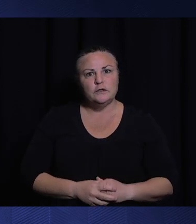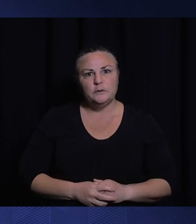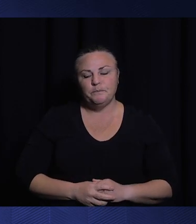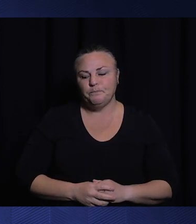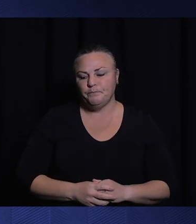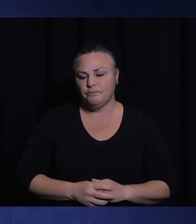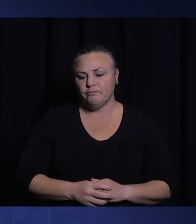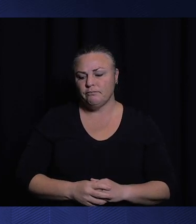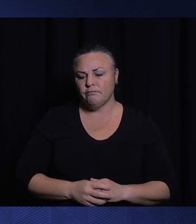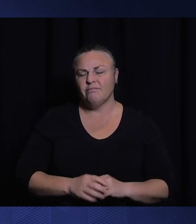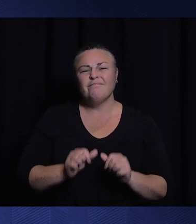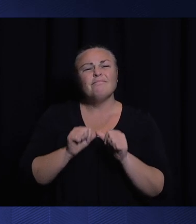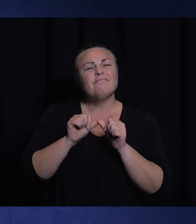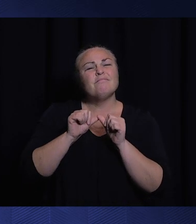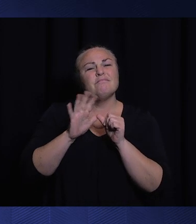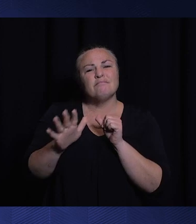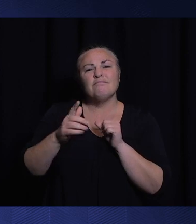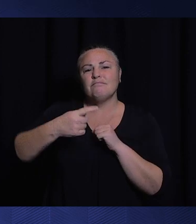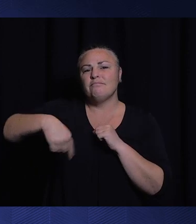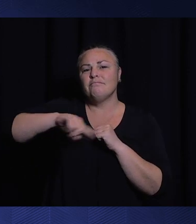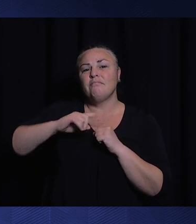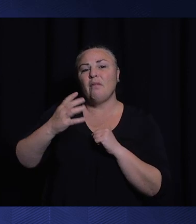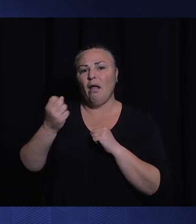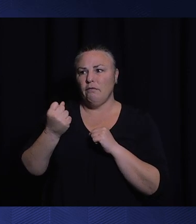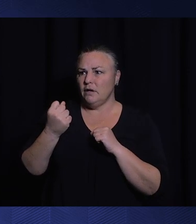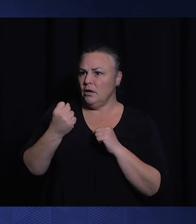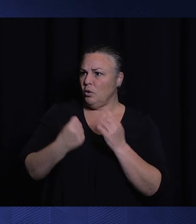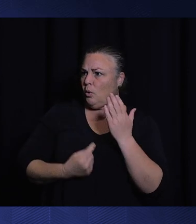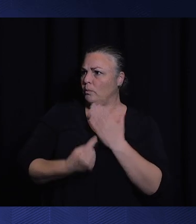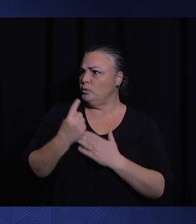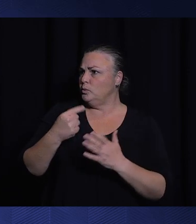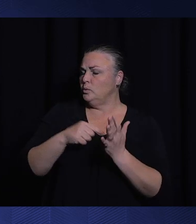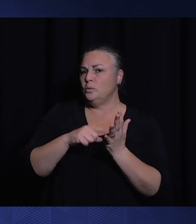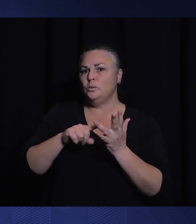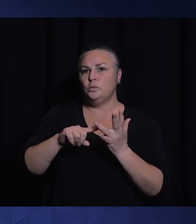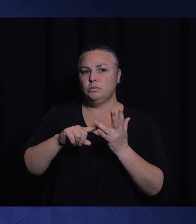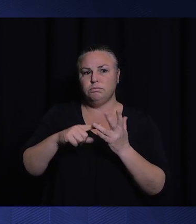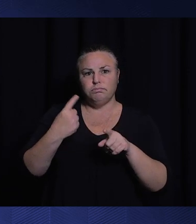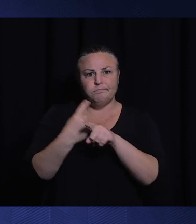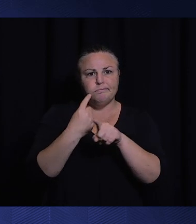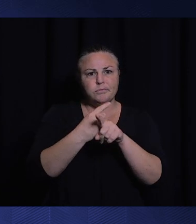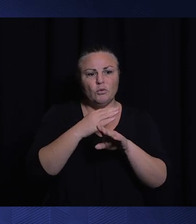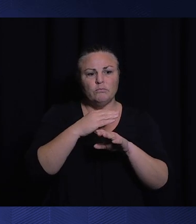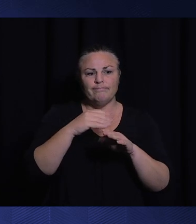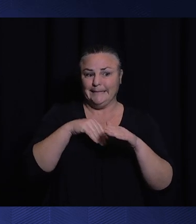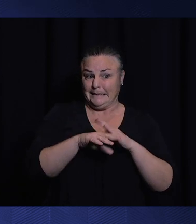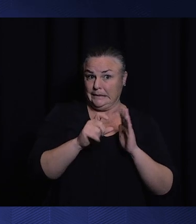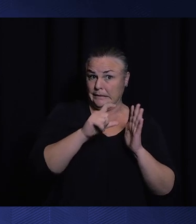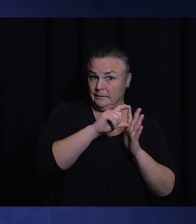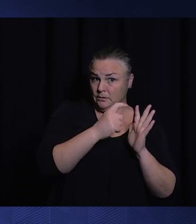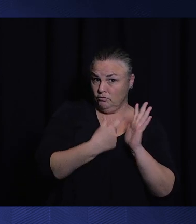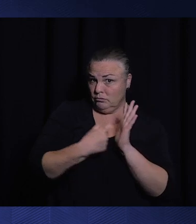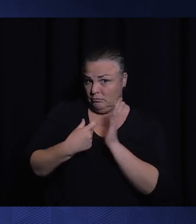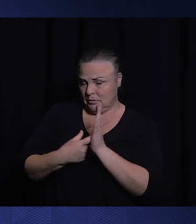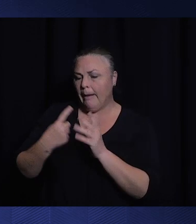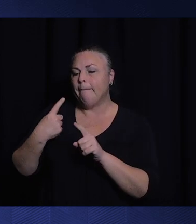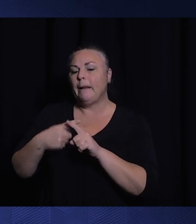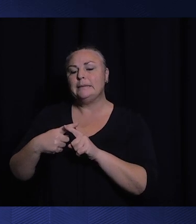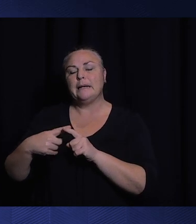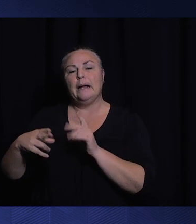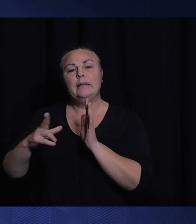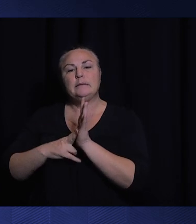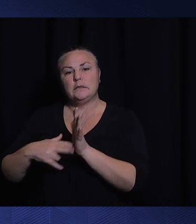it's fantastic to actually have a session at a conference on disaster risk reduction and on nature-based solutions,